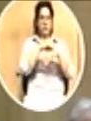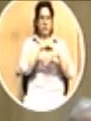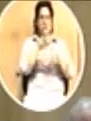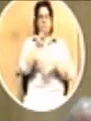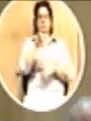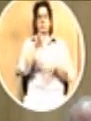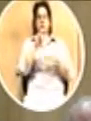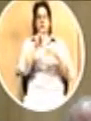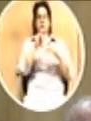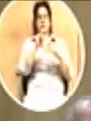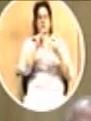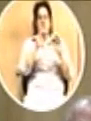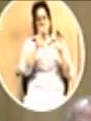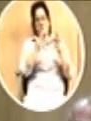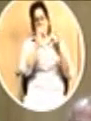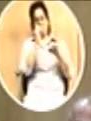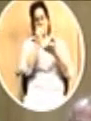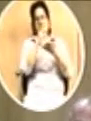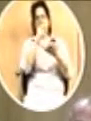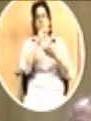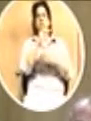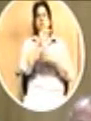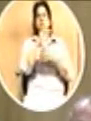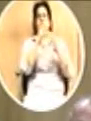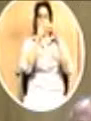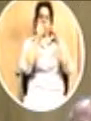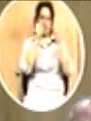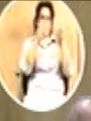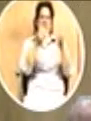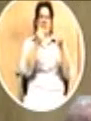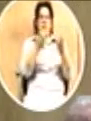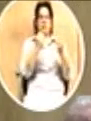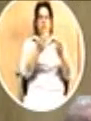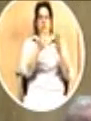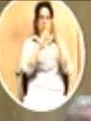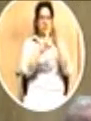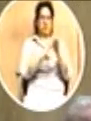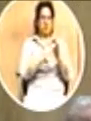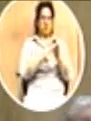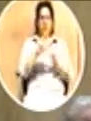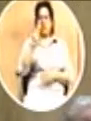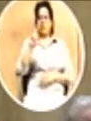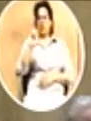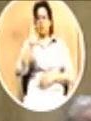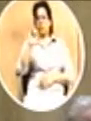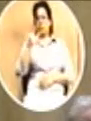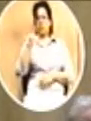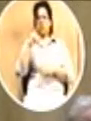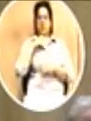by certifying thousands of signatures. The recall committee